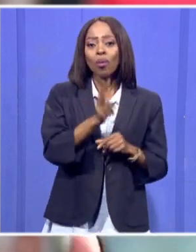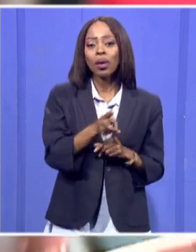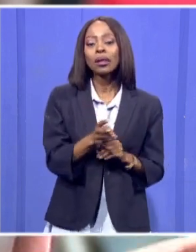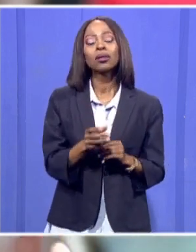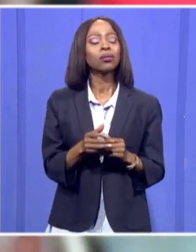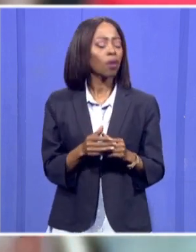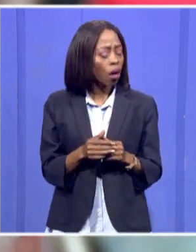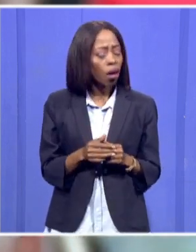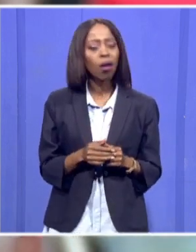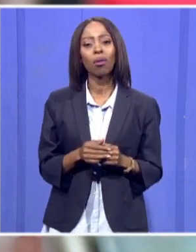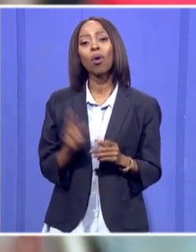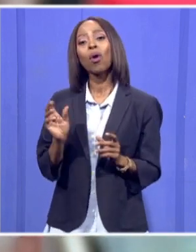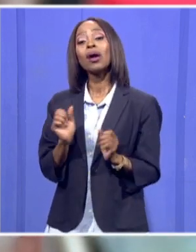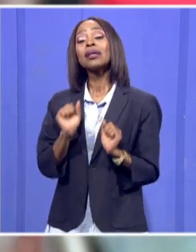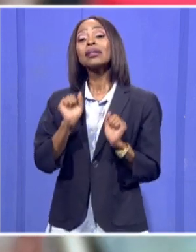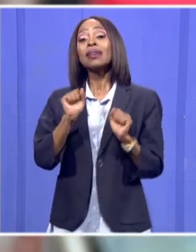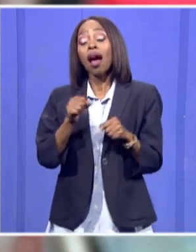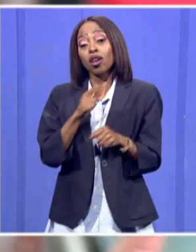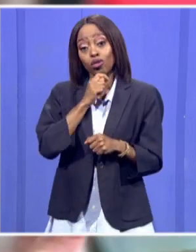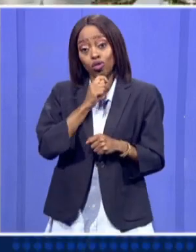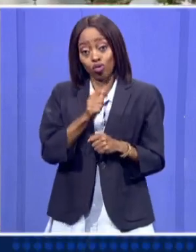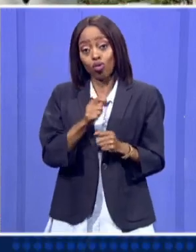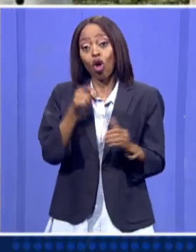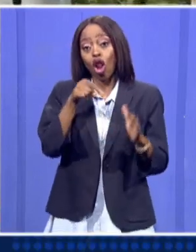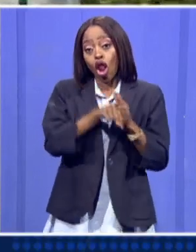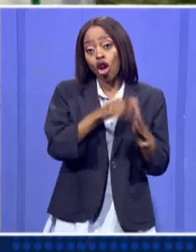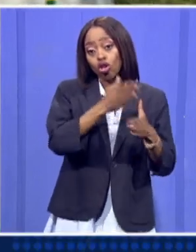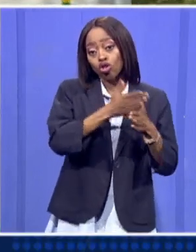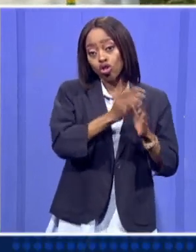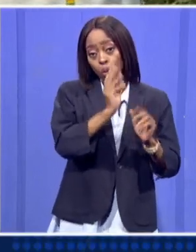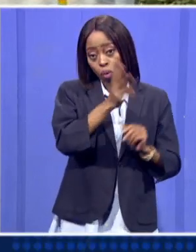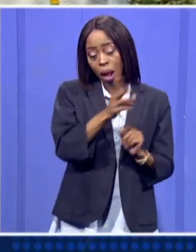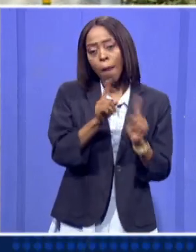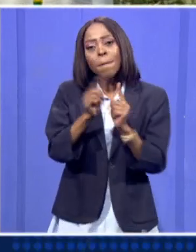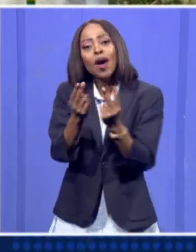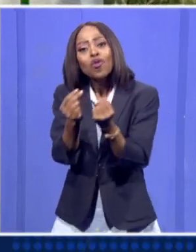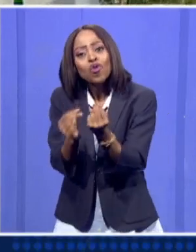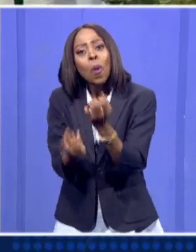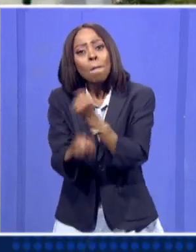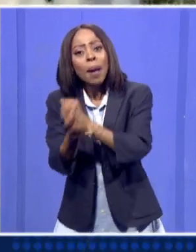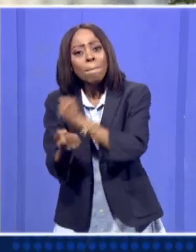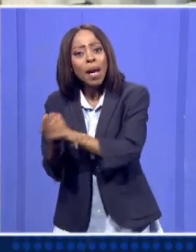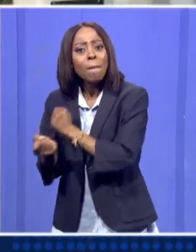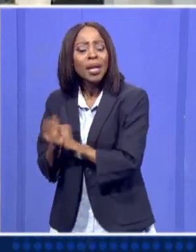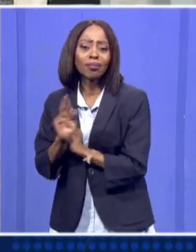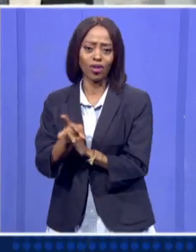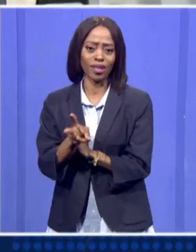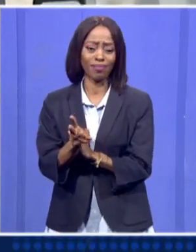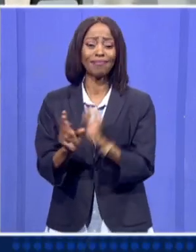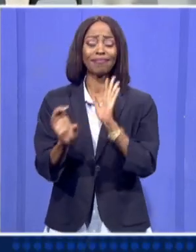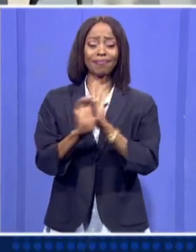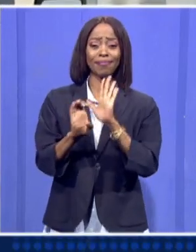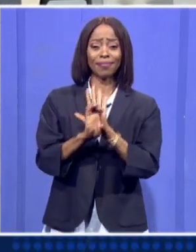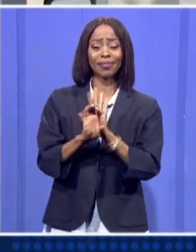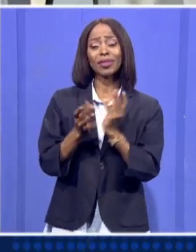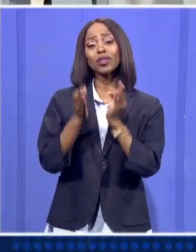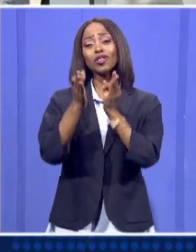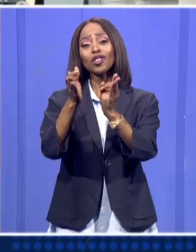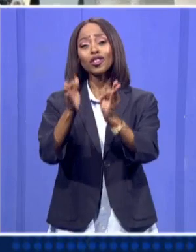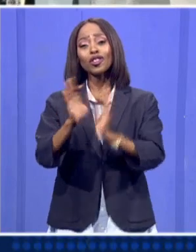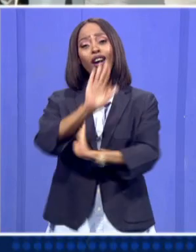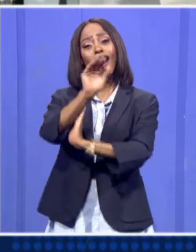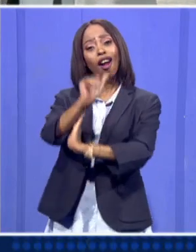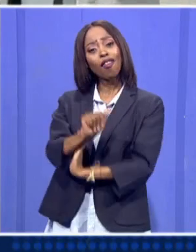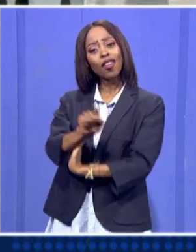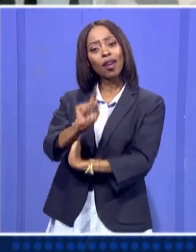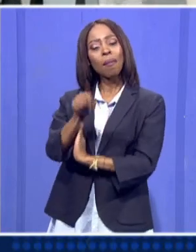where there will be some jobs that are going to be lost, but there'll be opportunity for new jobs that are going to be happening. I mean, for example, in the near future, Africa should